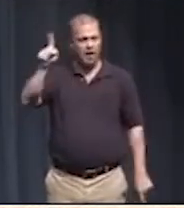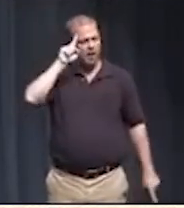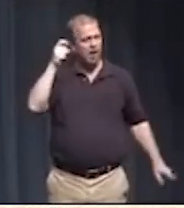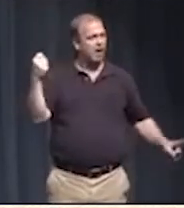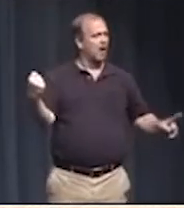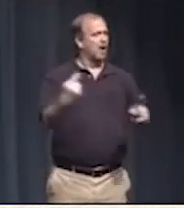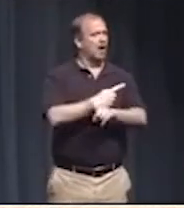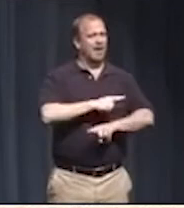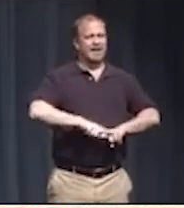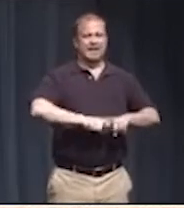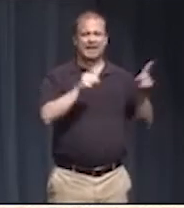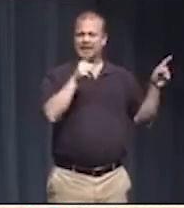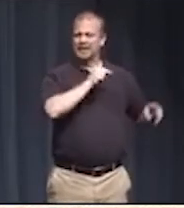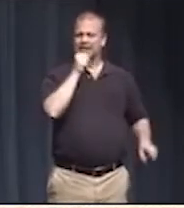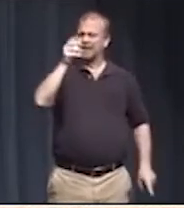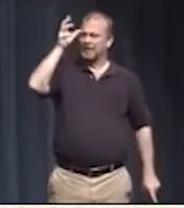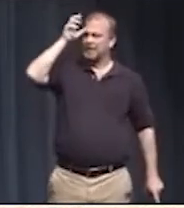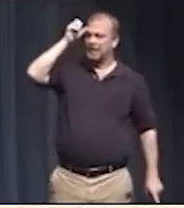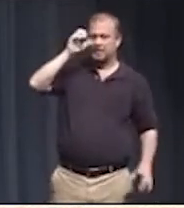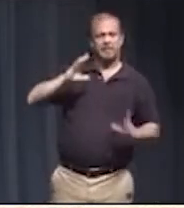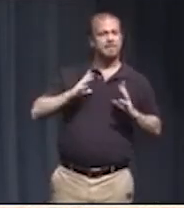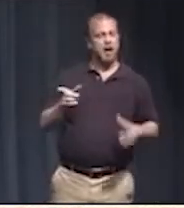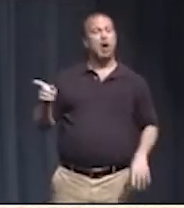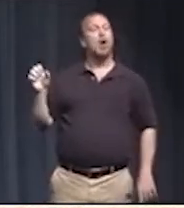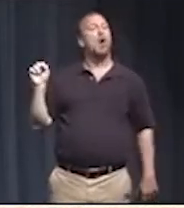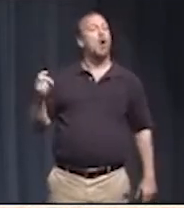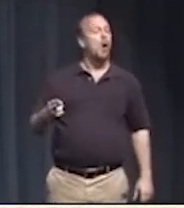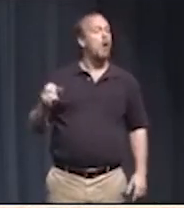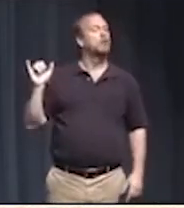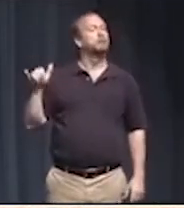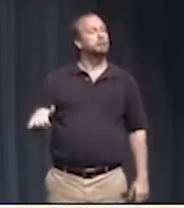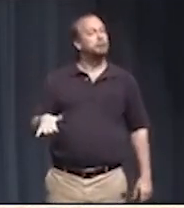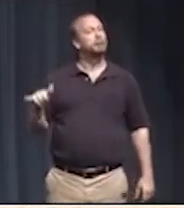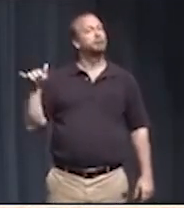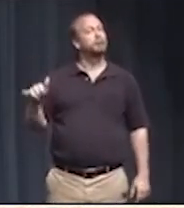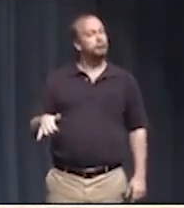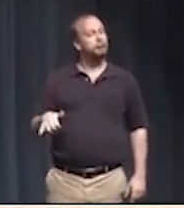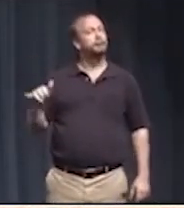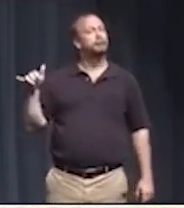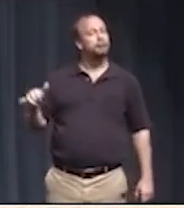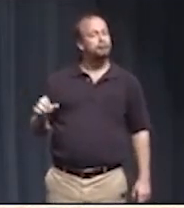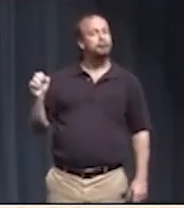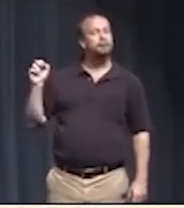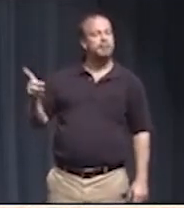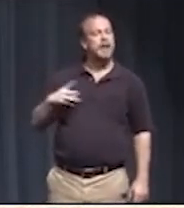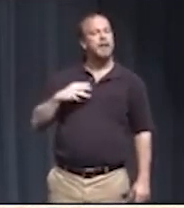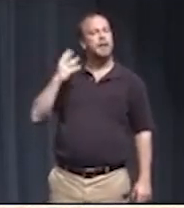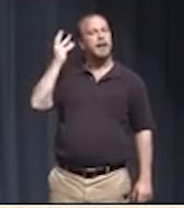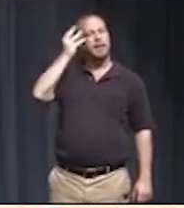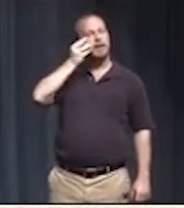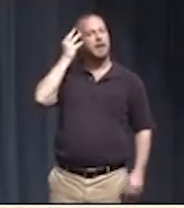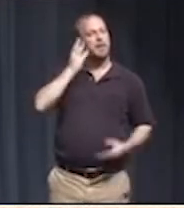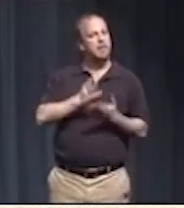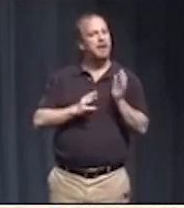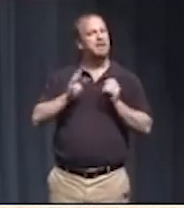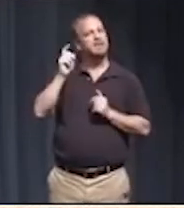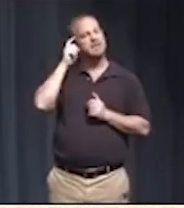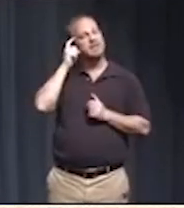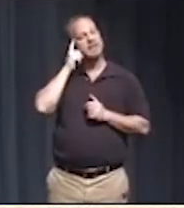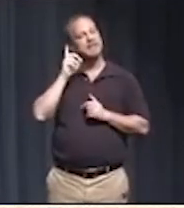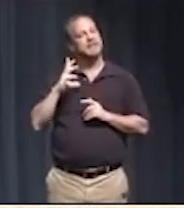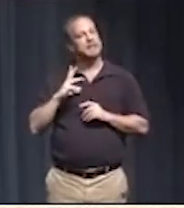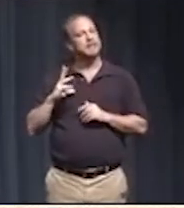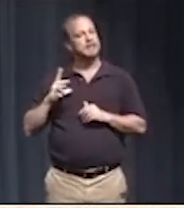him back in reality. Fine. Just go, oh, okay. You know, let me think about it, because that makes some sense. Let me figure.